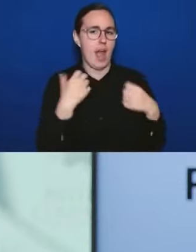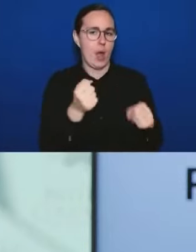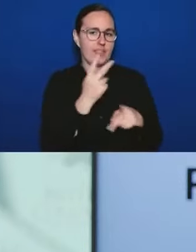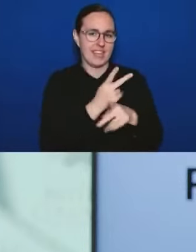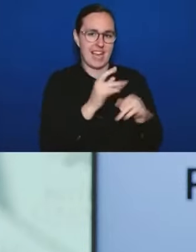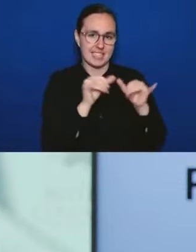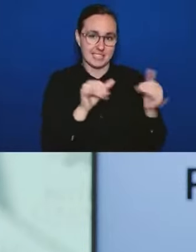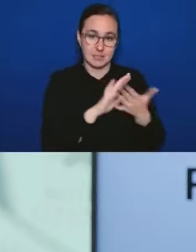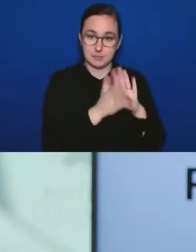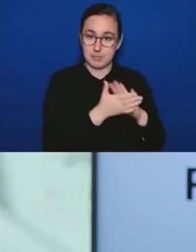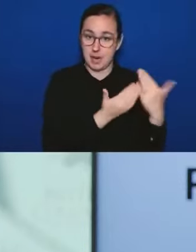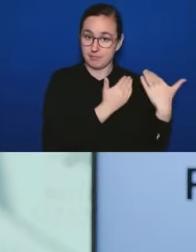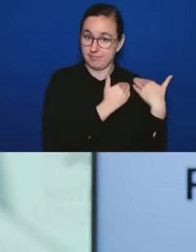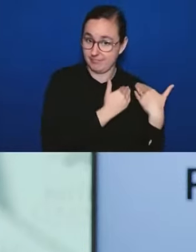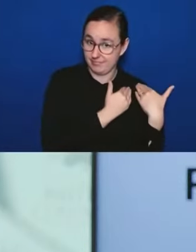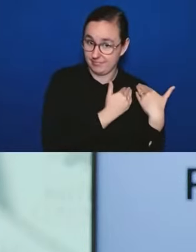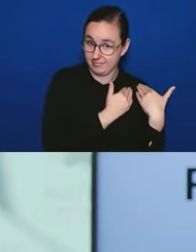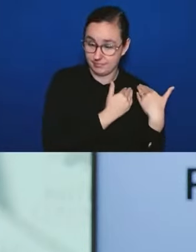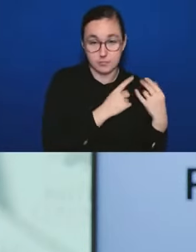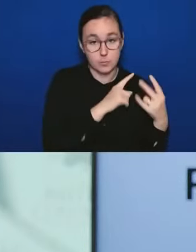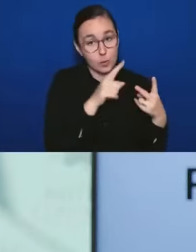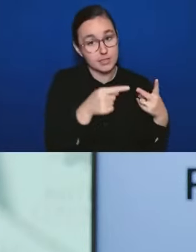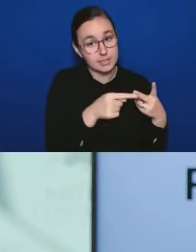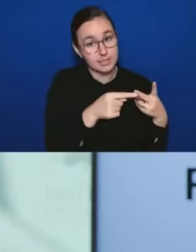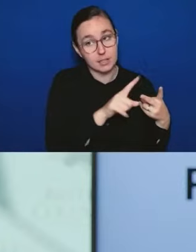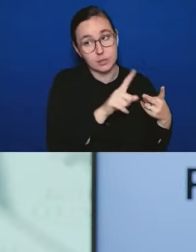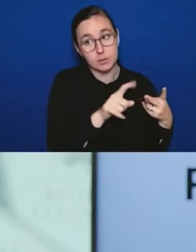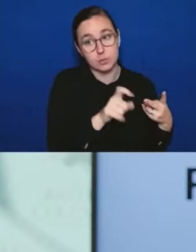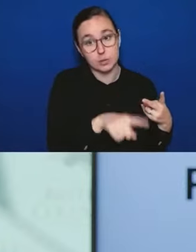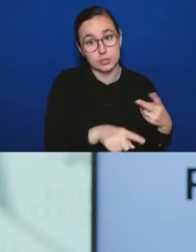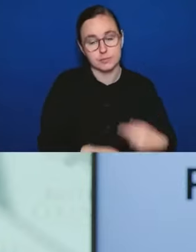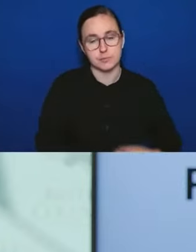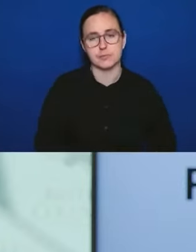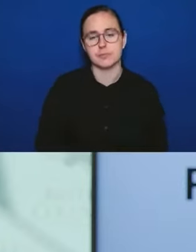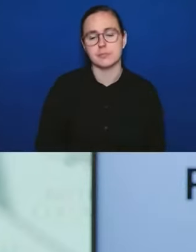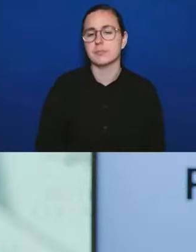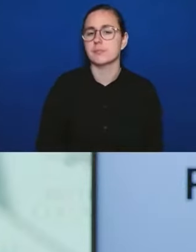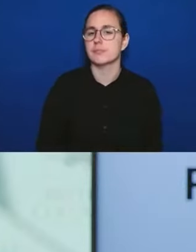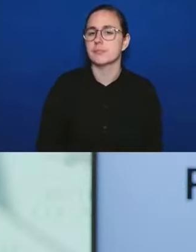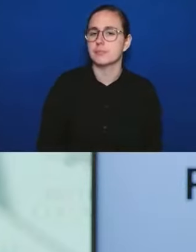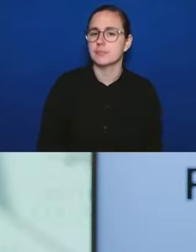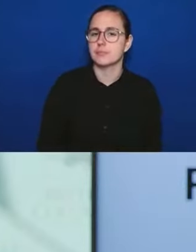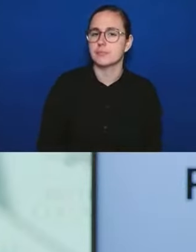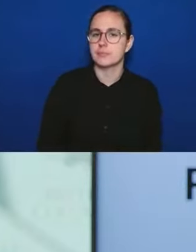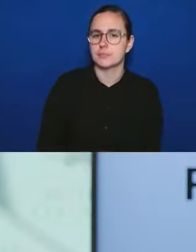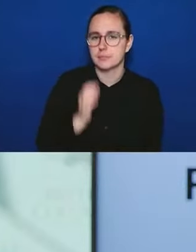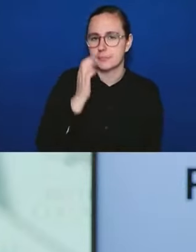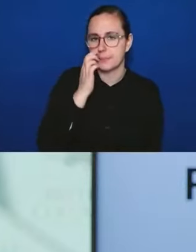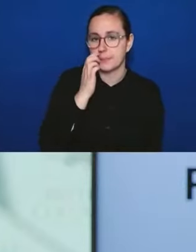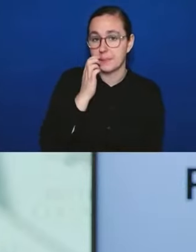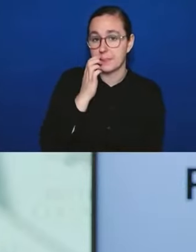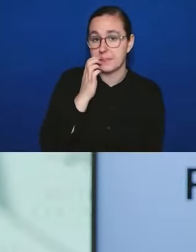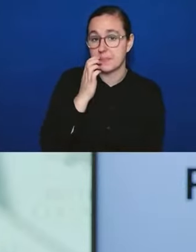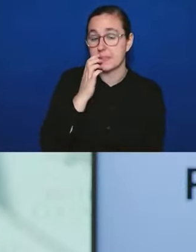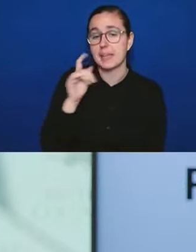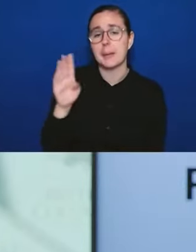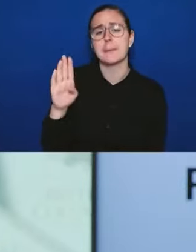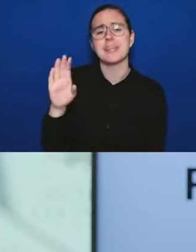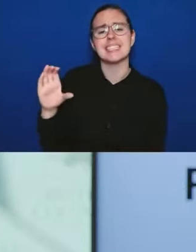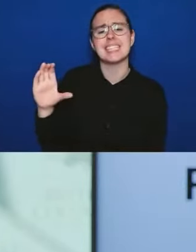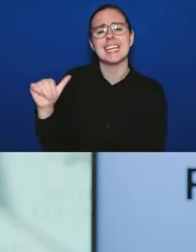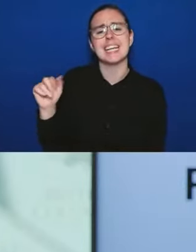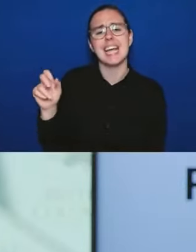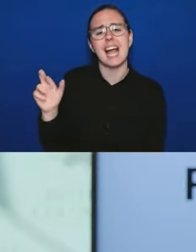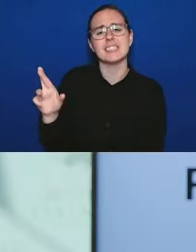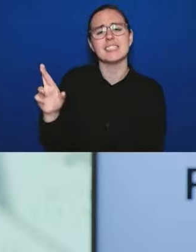I've spoken with 4 past presidents of BC Cancer, whose leadership together spans 25 years. They all traced a lot of